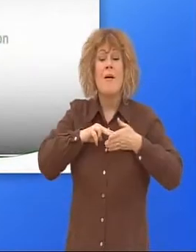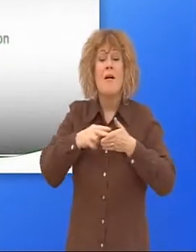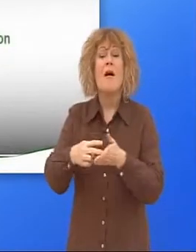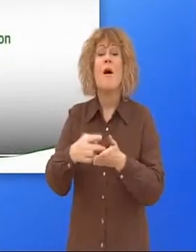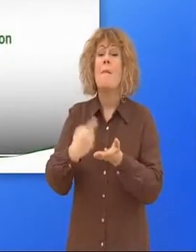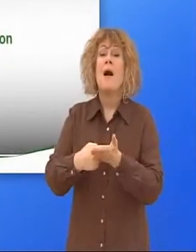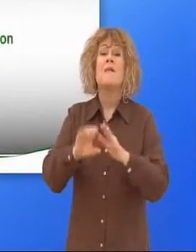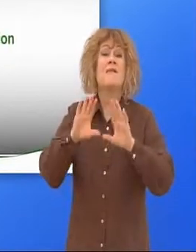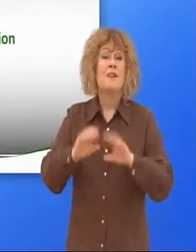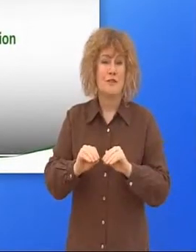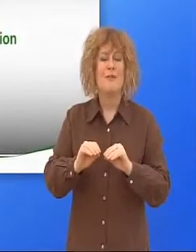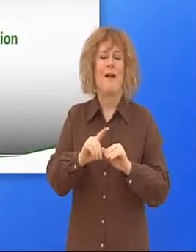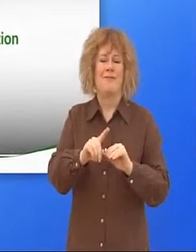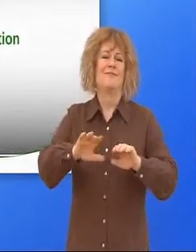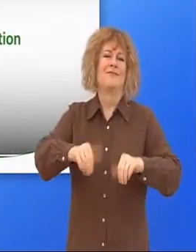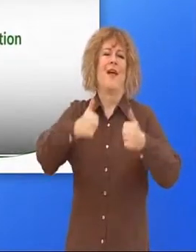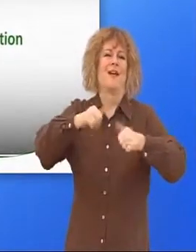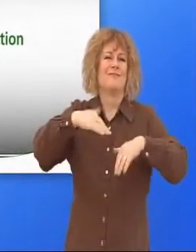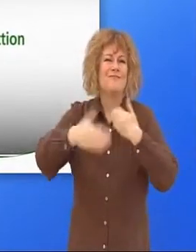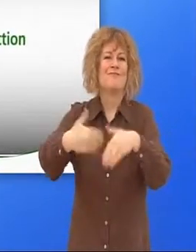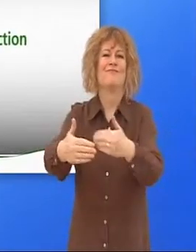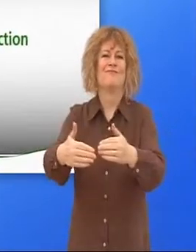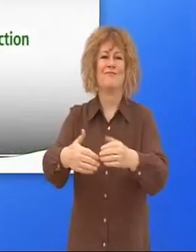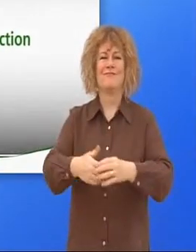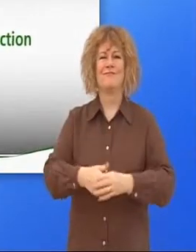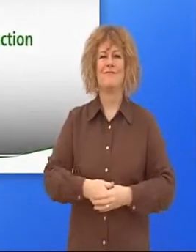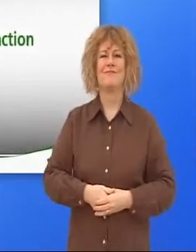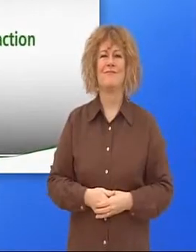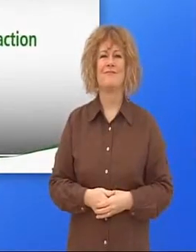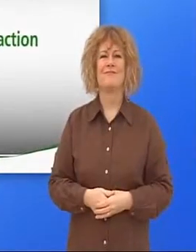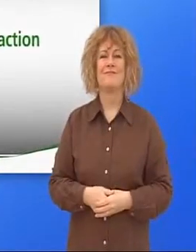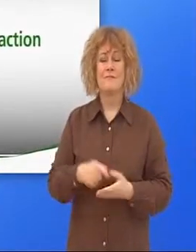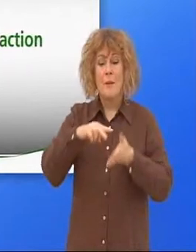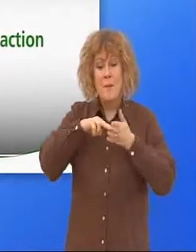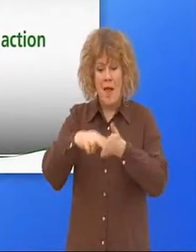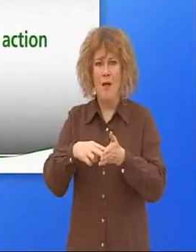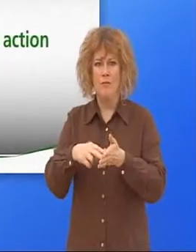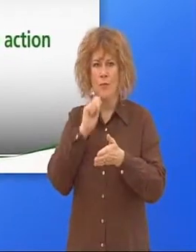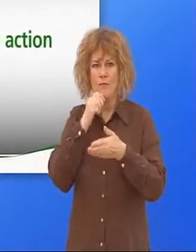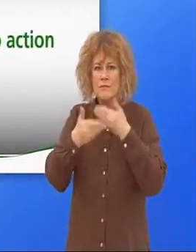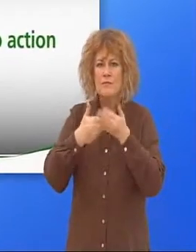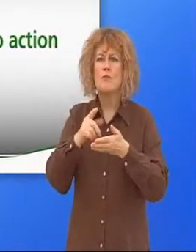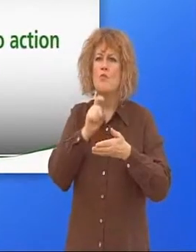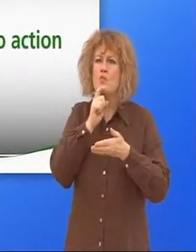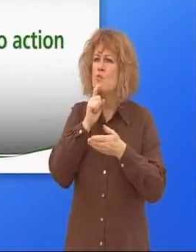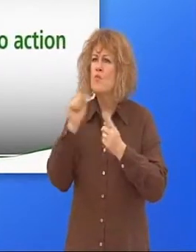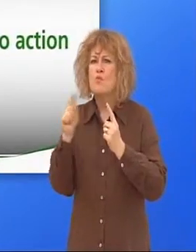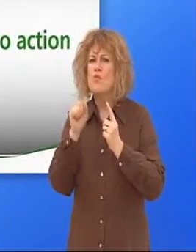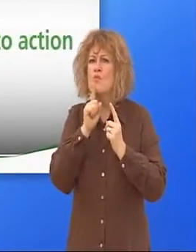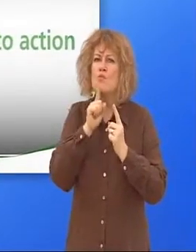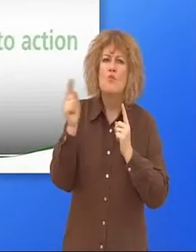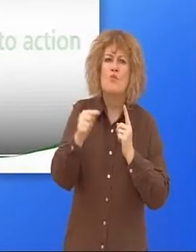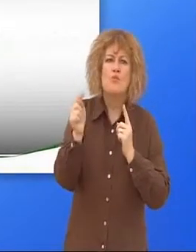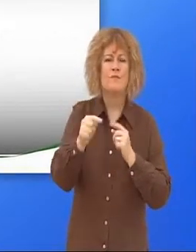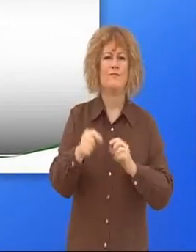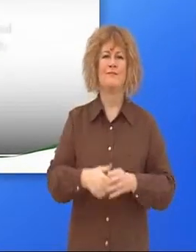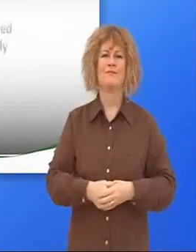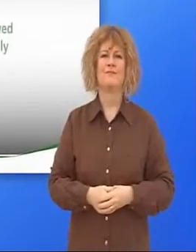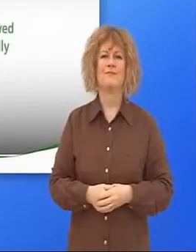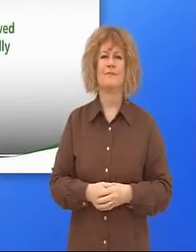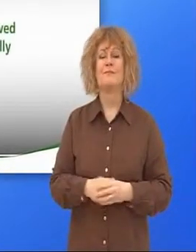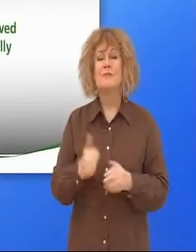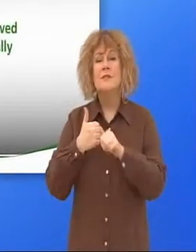Once your support plan and money are confirmed, your plan can be put into action. Your plan has details of who will do what.